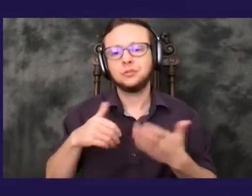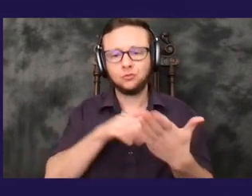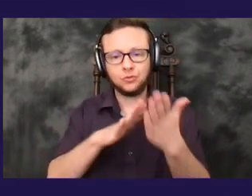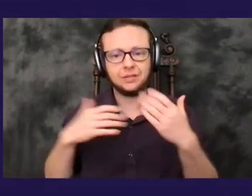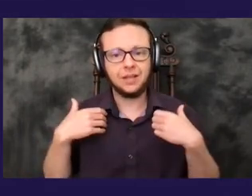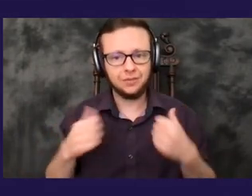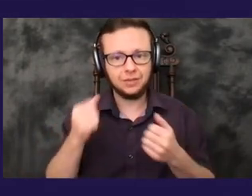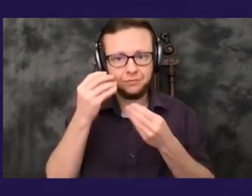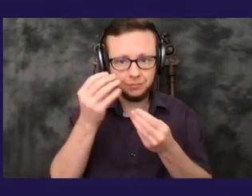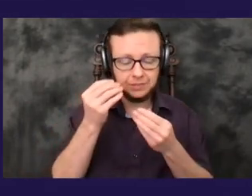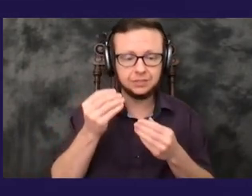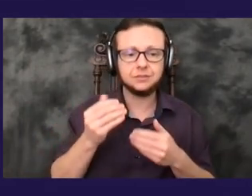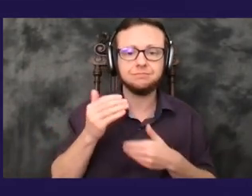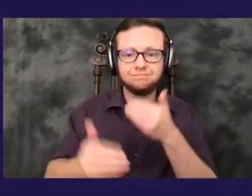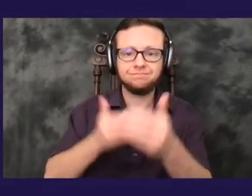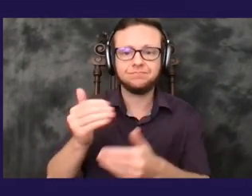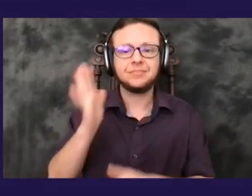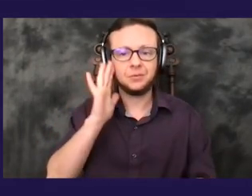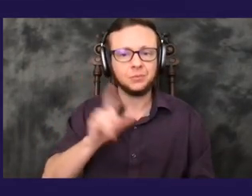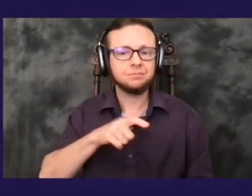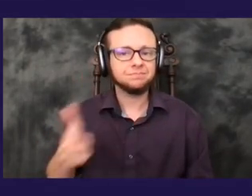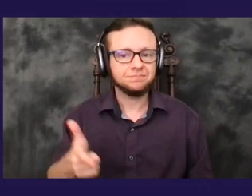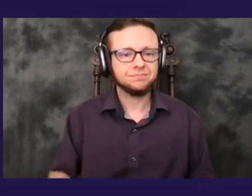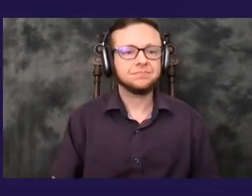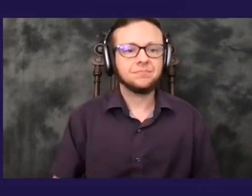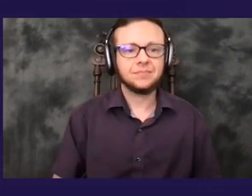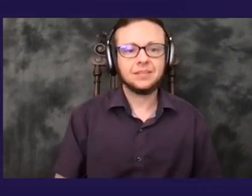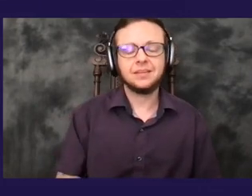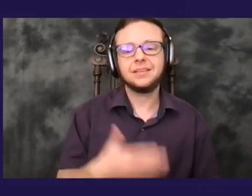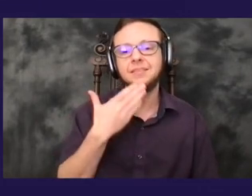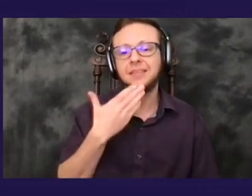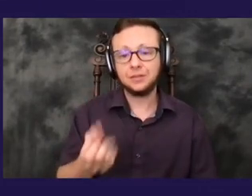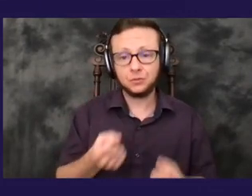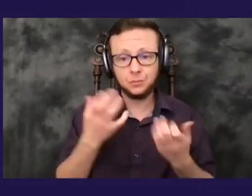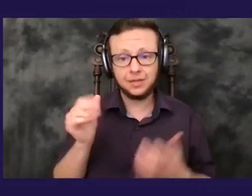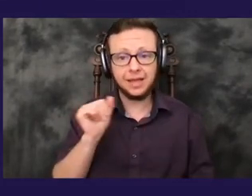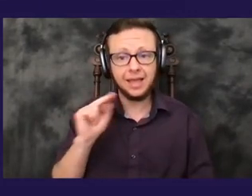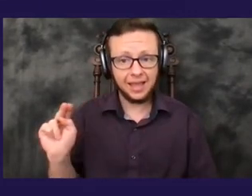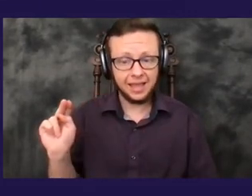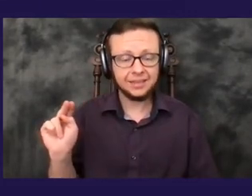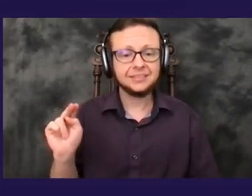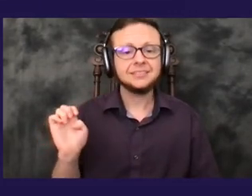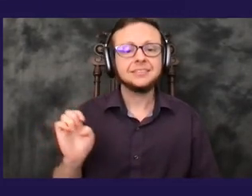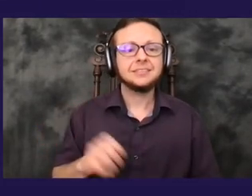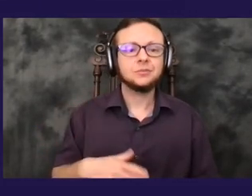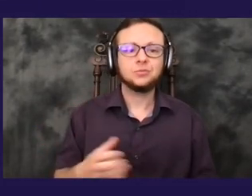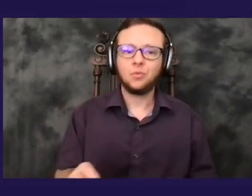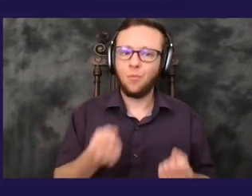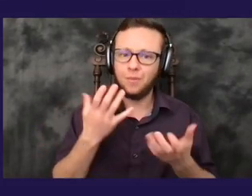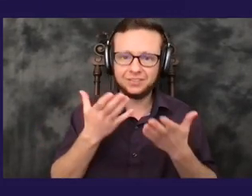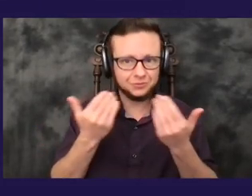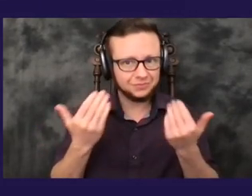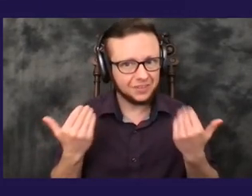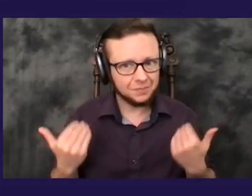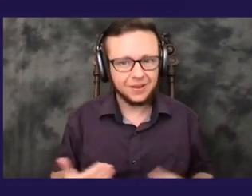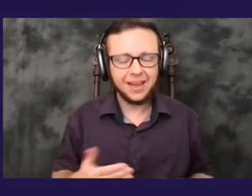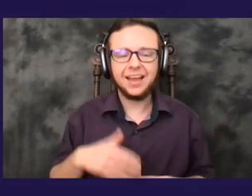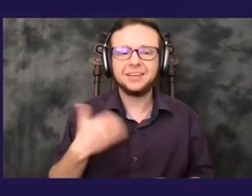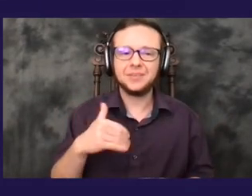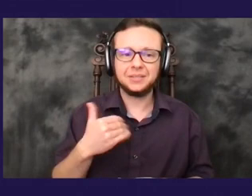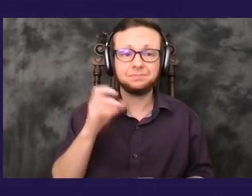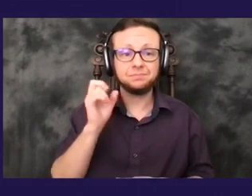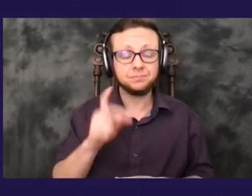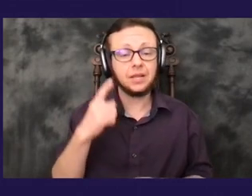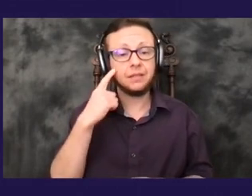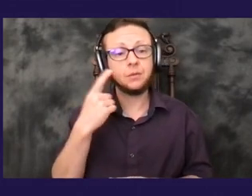the opportunity to be on this panel. I'll turn it back over. Thanks so much, Anne. So much to unpack in there. I do think one of the